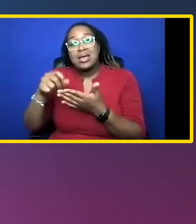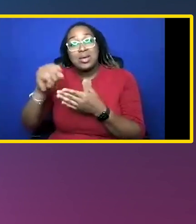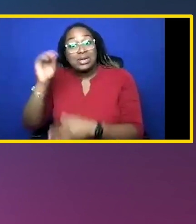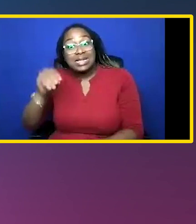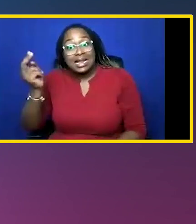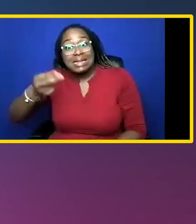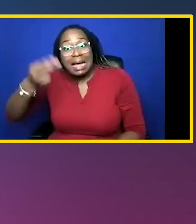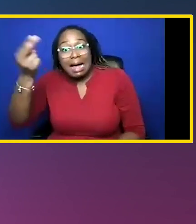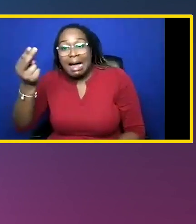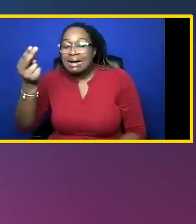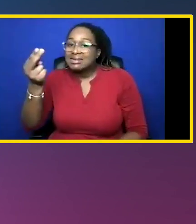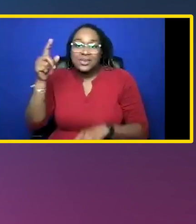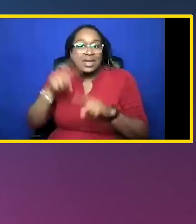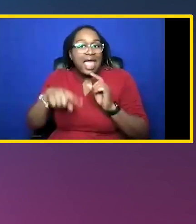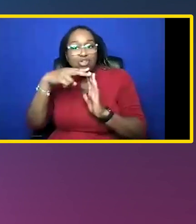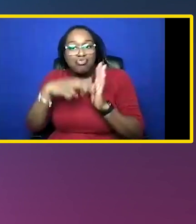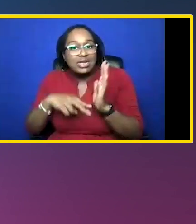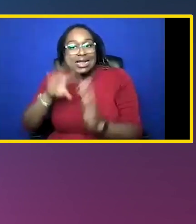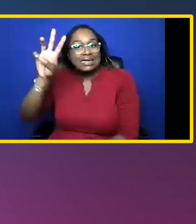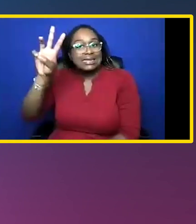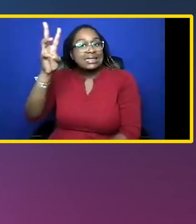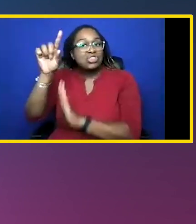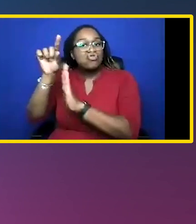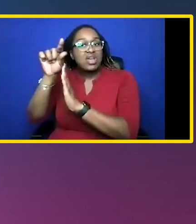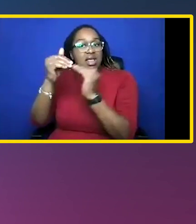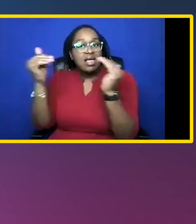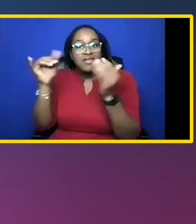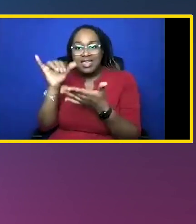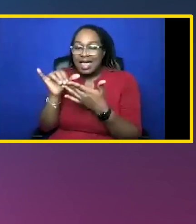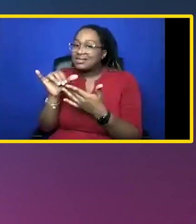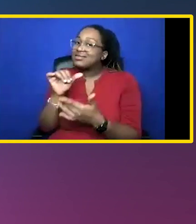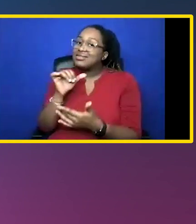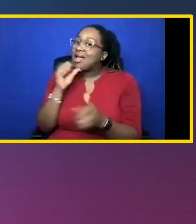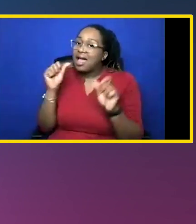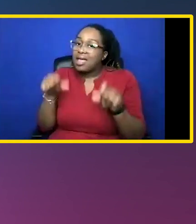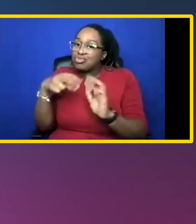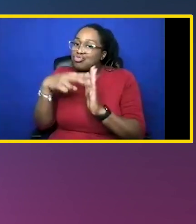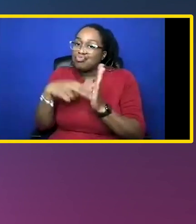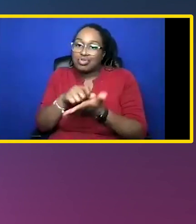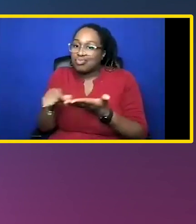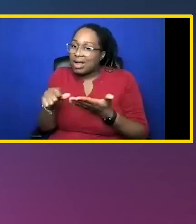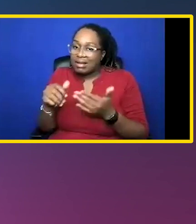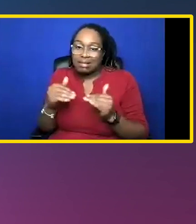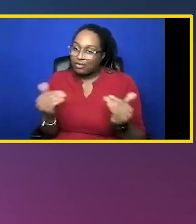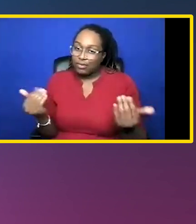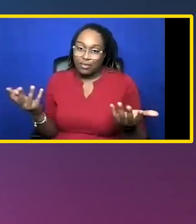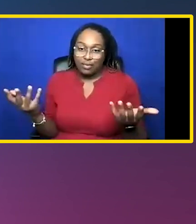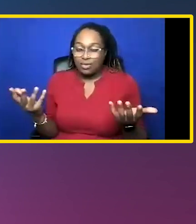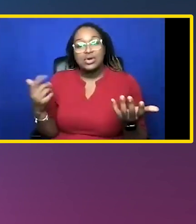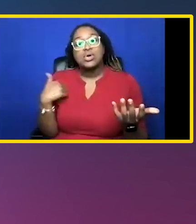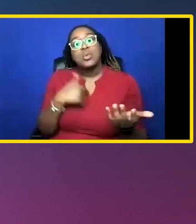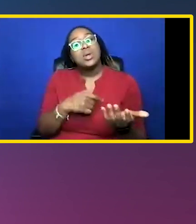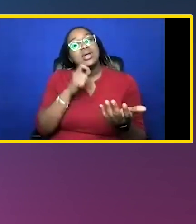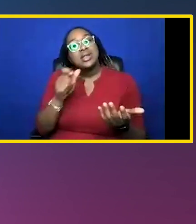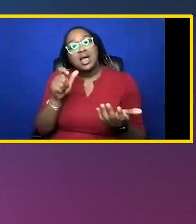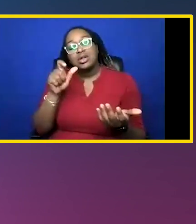who can't read at a sixth grade level, which is considered illiterate. So we need to make sure that we're not just telling